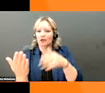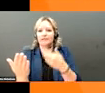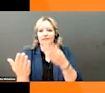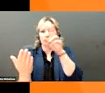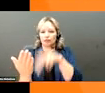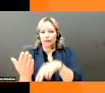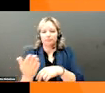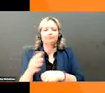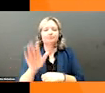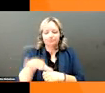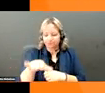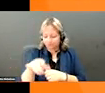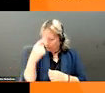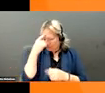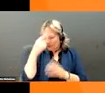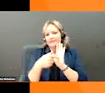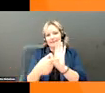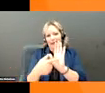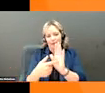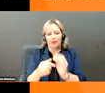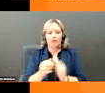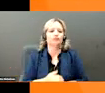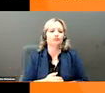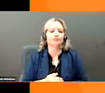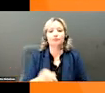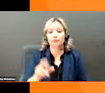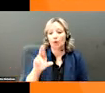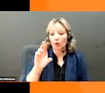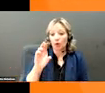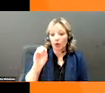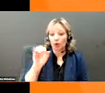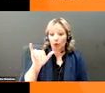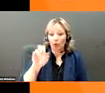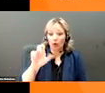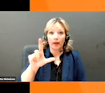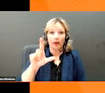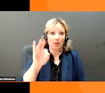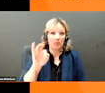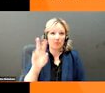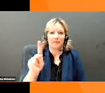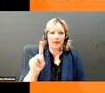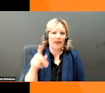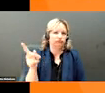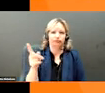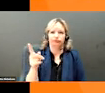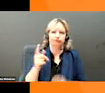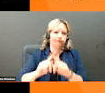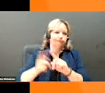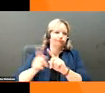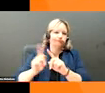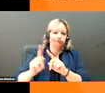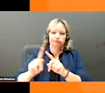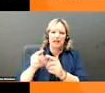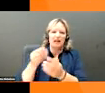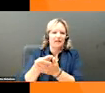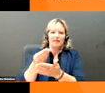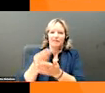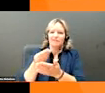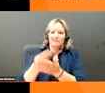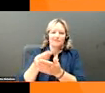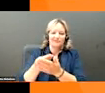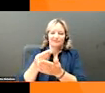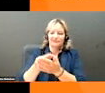Bank has about they've got all kinds of like funding, grant opportunities. They're quite